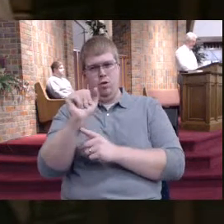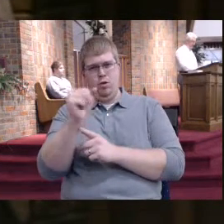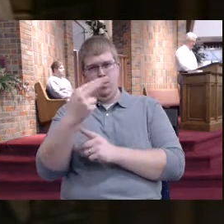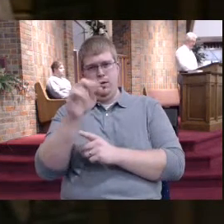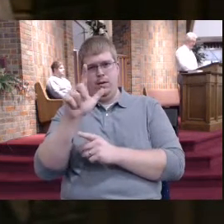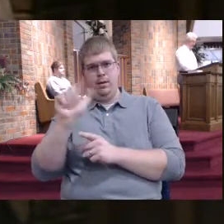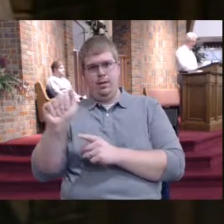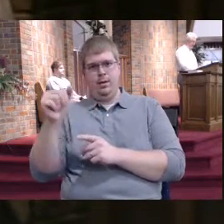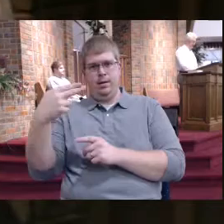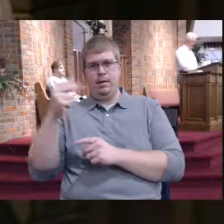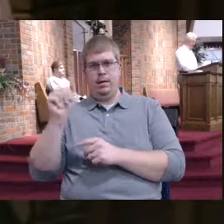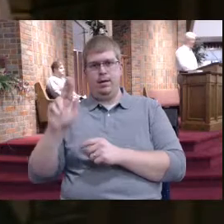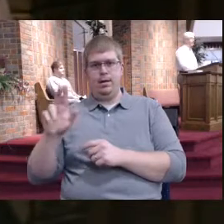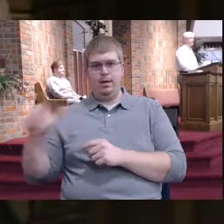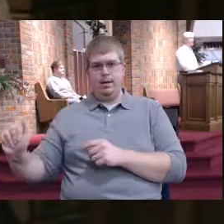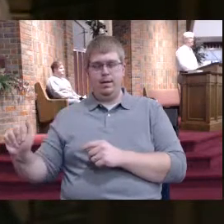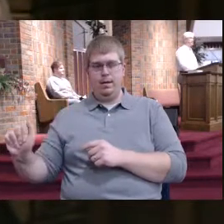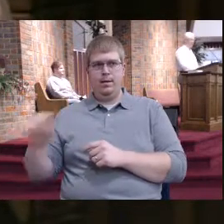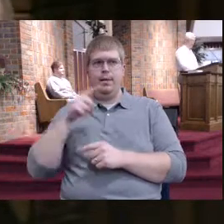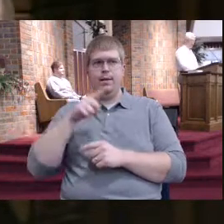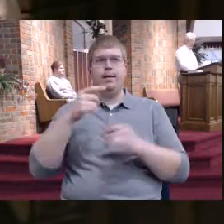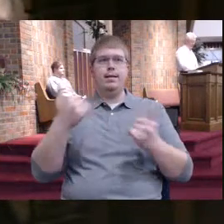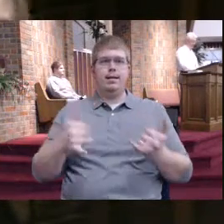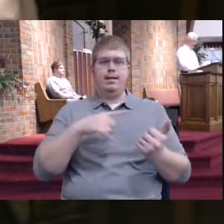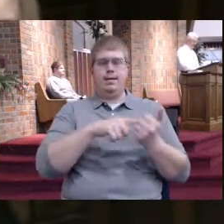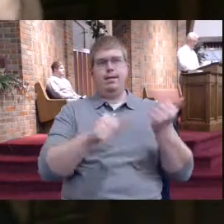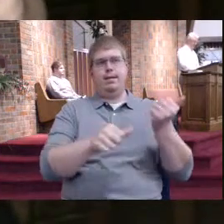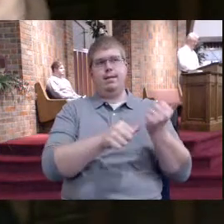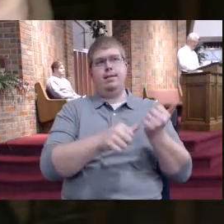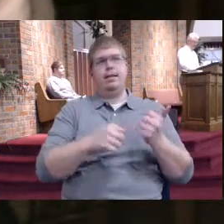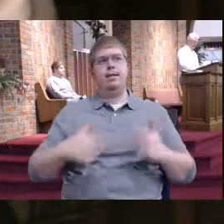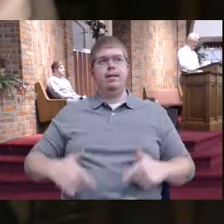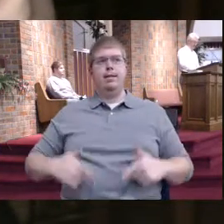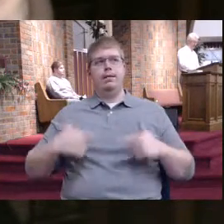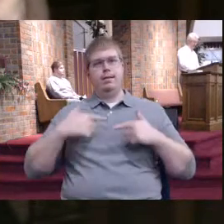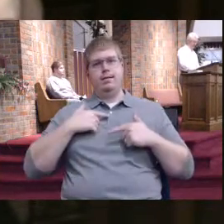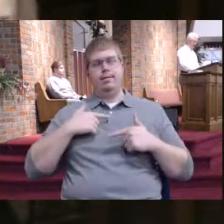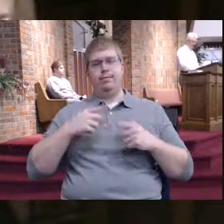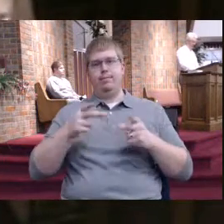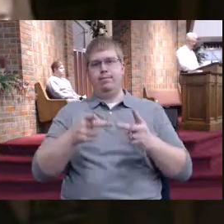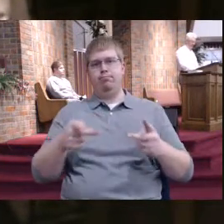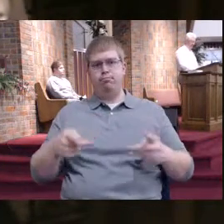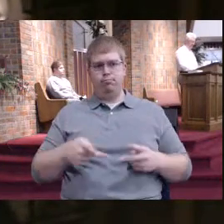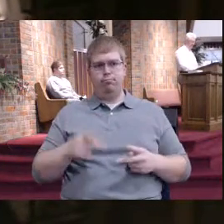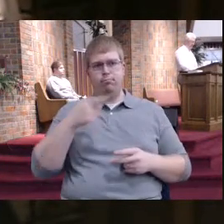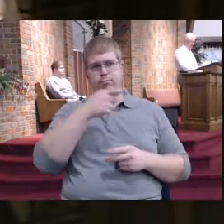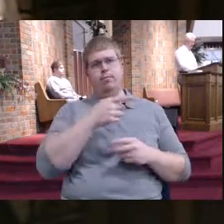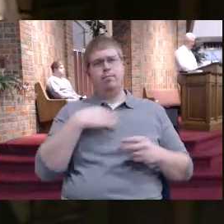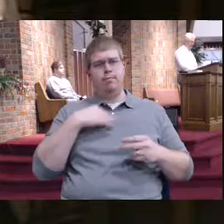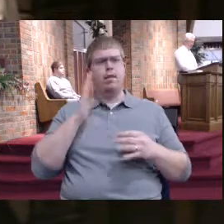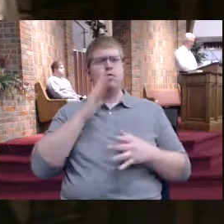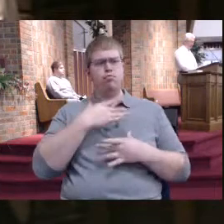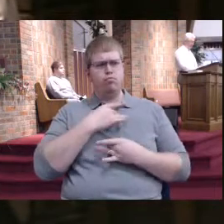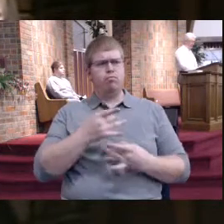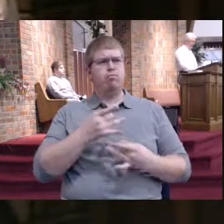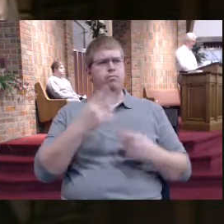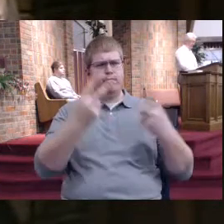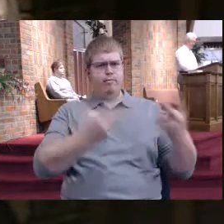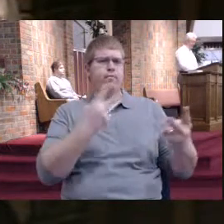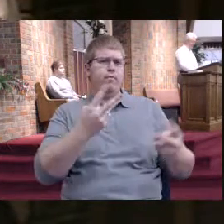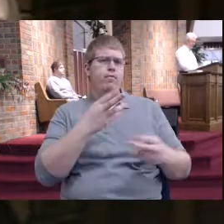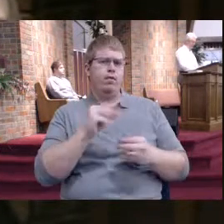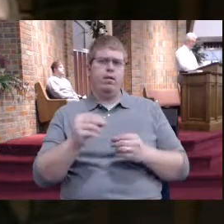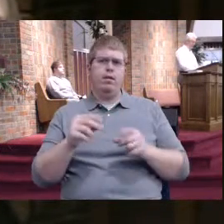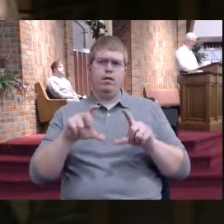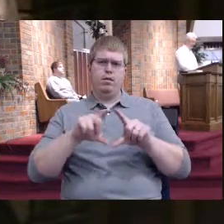assistance facility, and she would appreciate visits and cards if you can get there. Prime timers, remember you have a covered dish